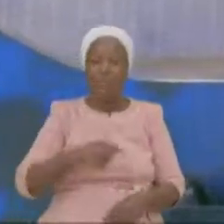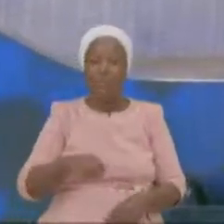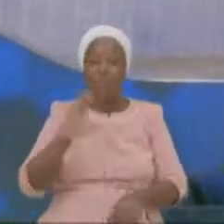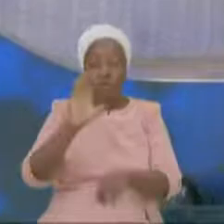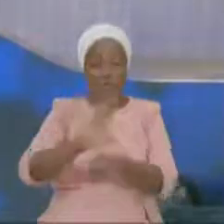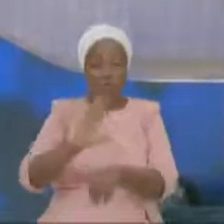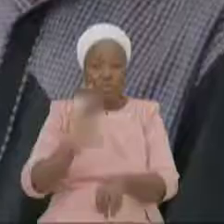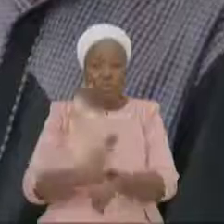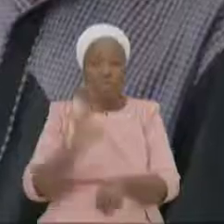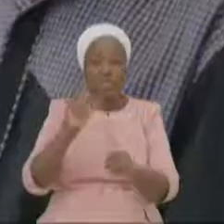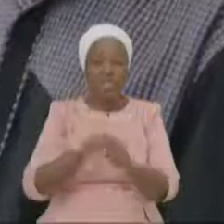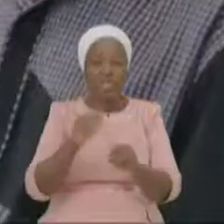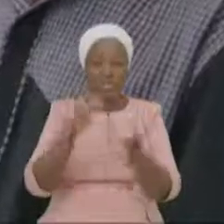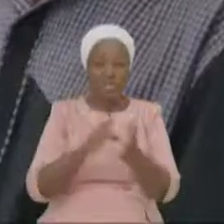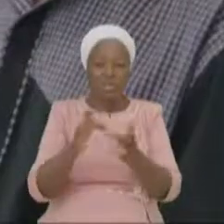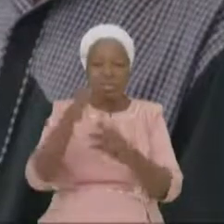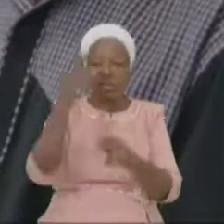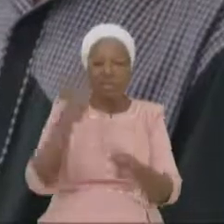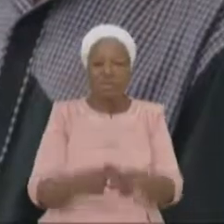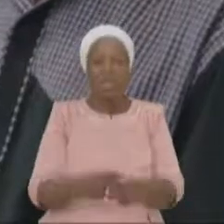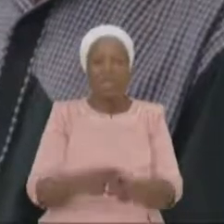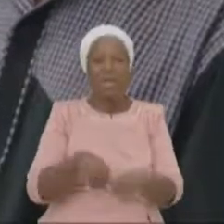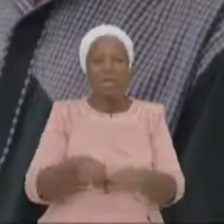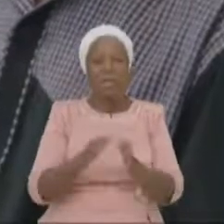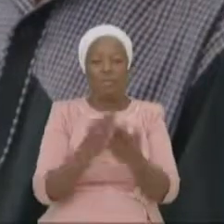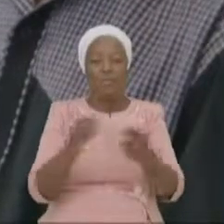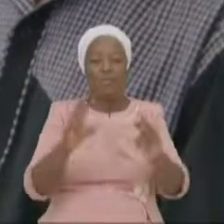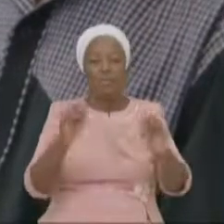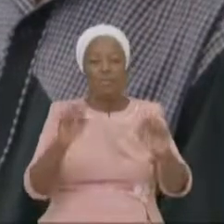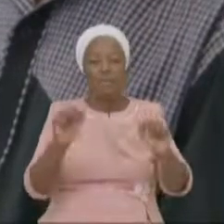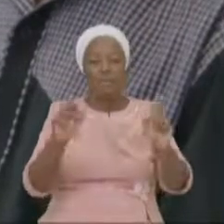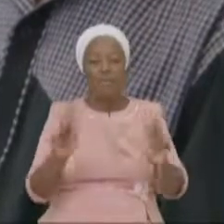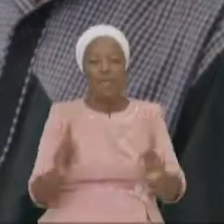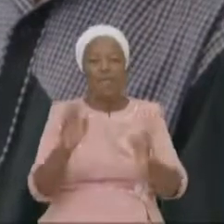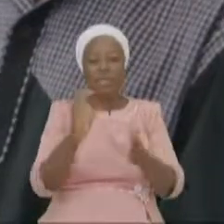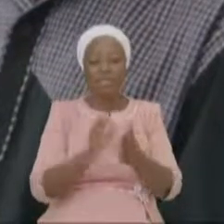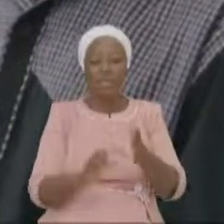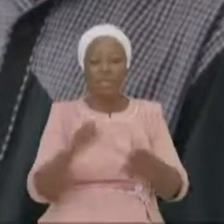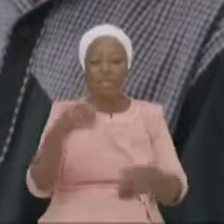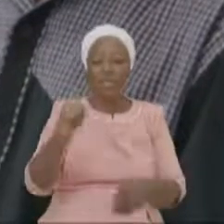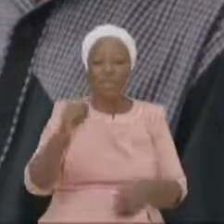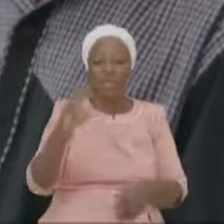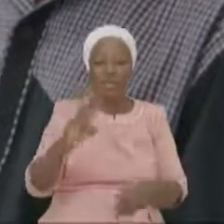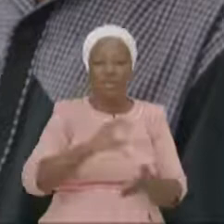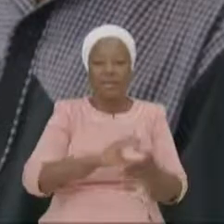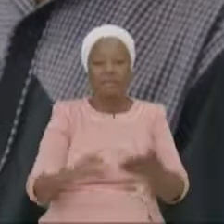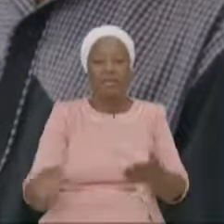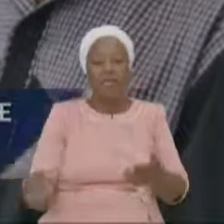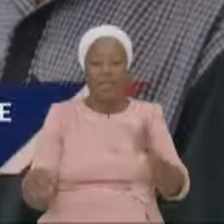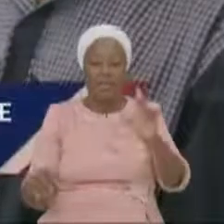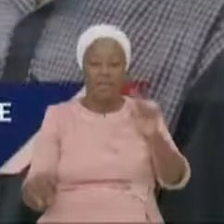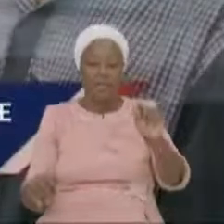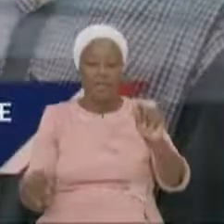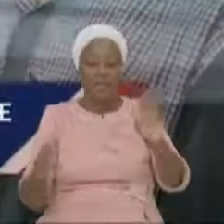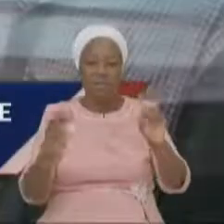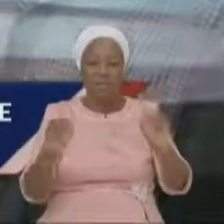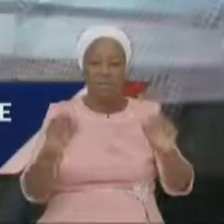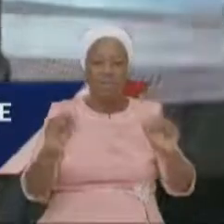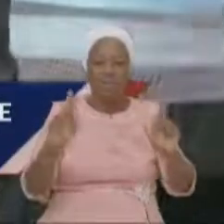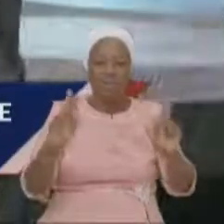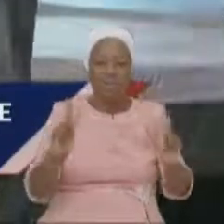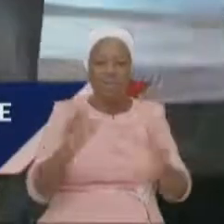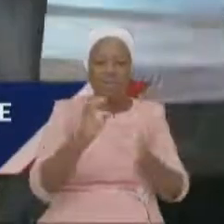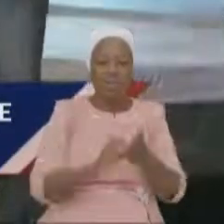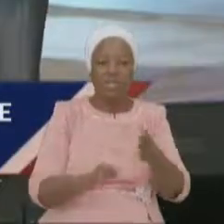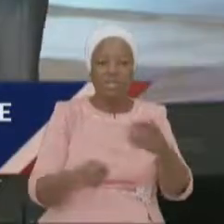in Jesus' name. Mark chapter 16, verse 20. In Mark chapter 16, verse